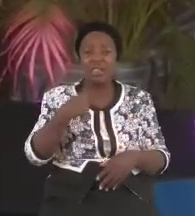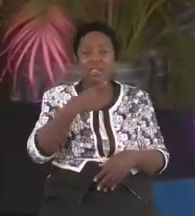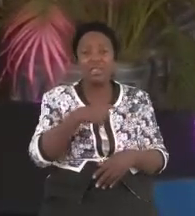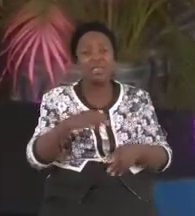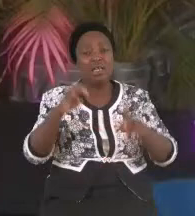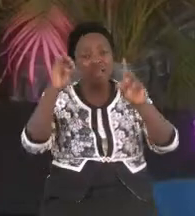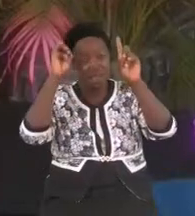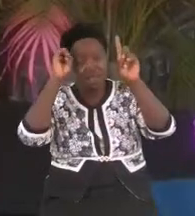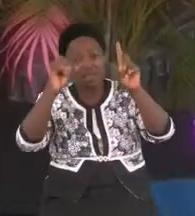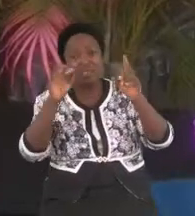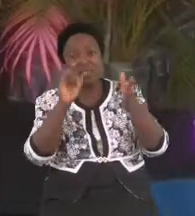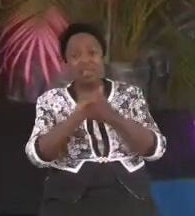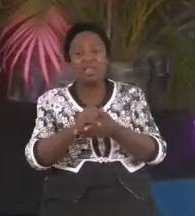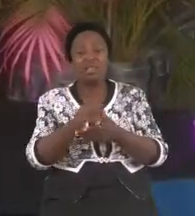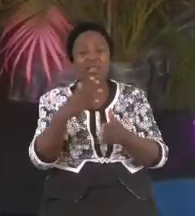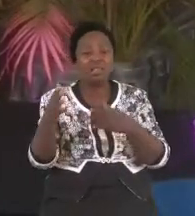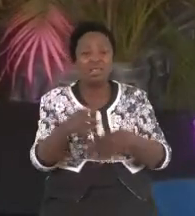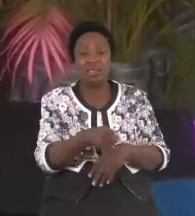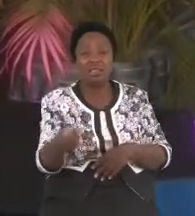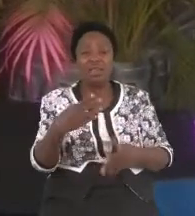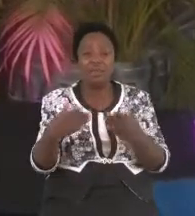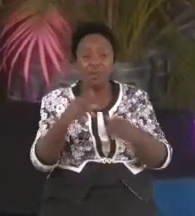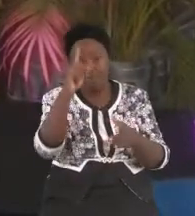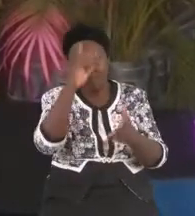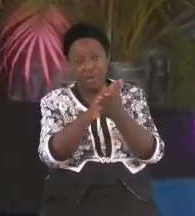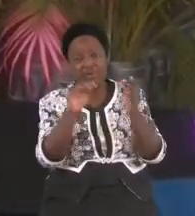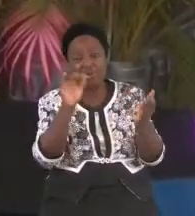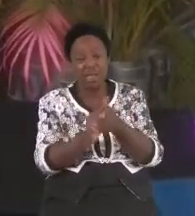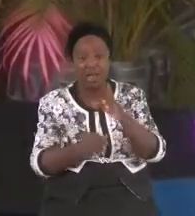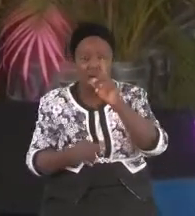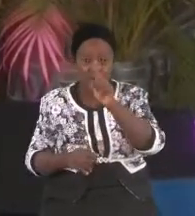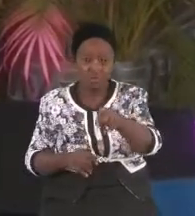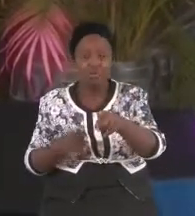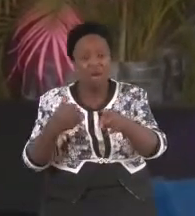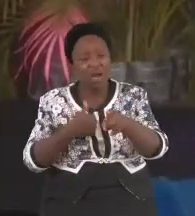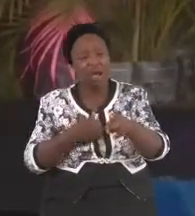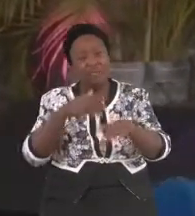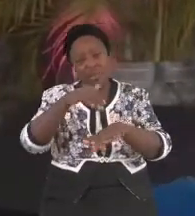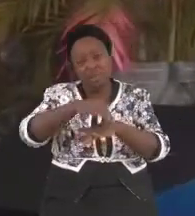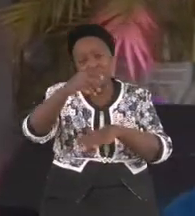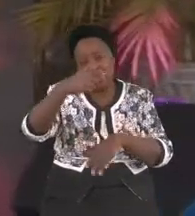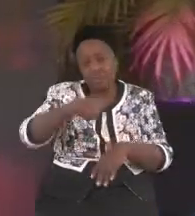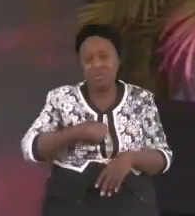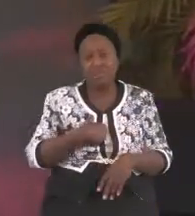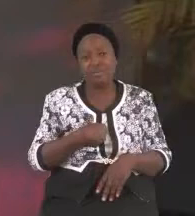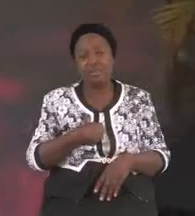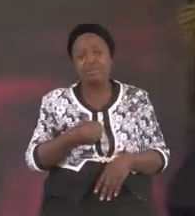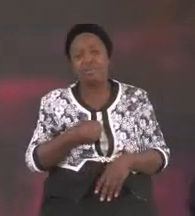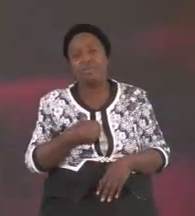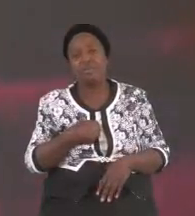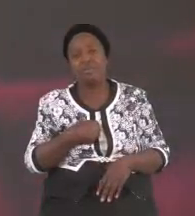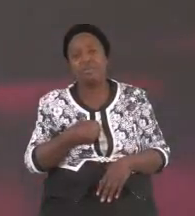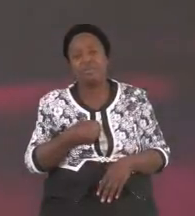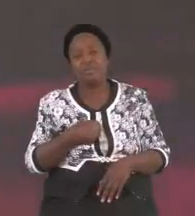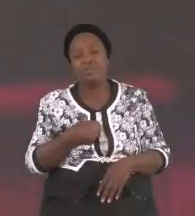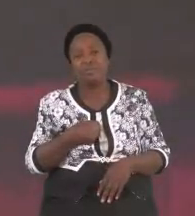may believe that thou hast sent me. Having said that, then he said in verse 43,